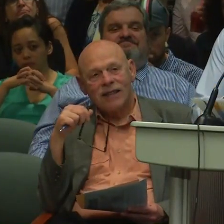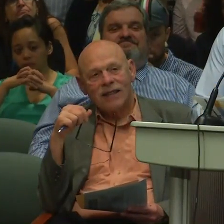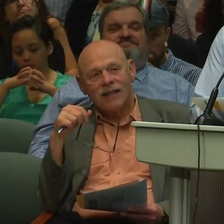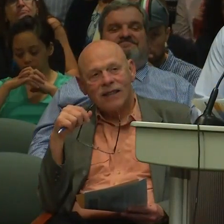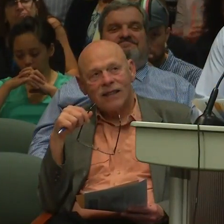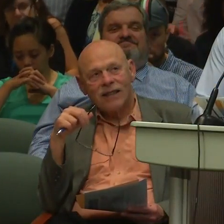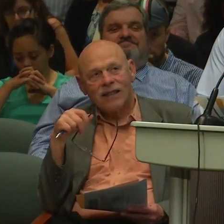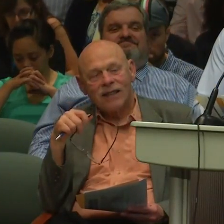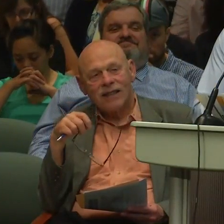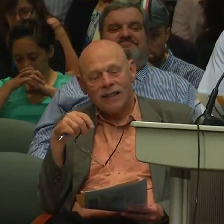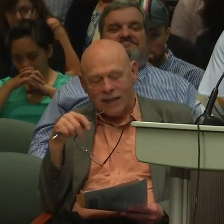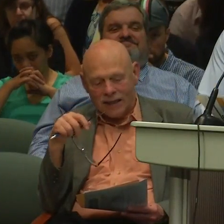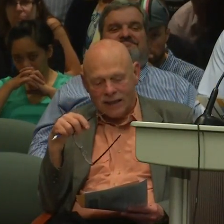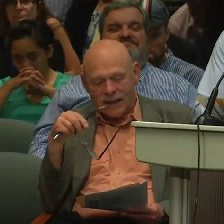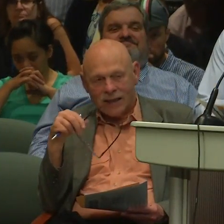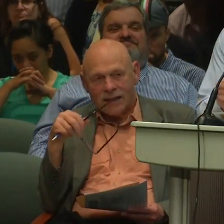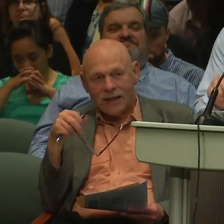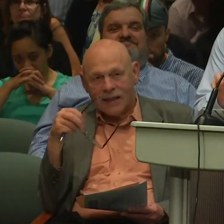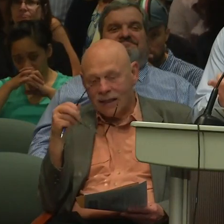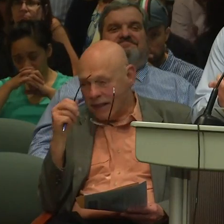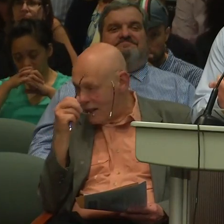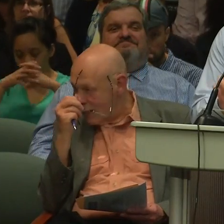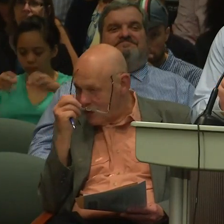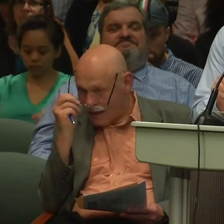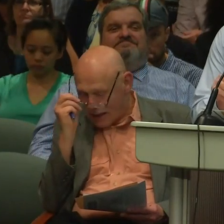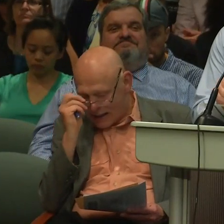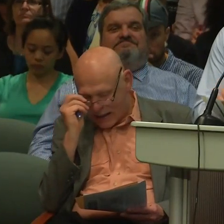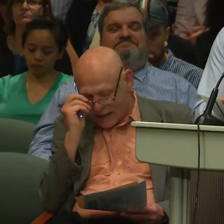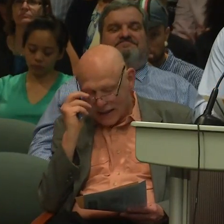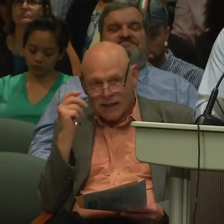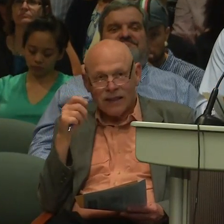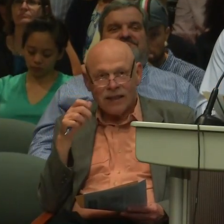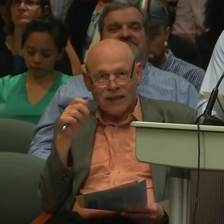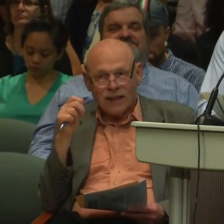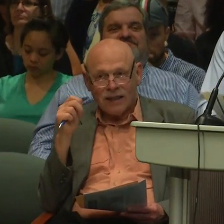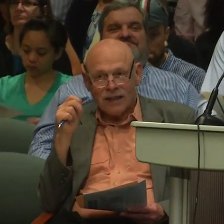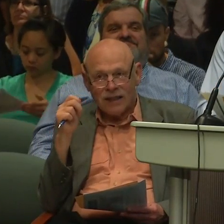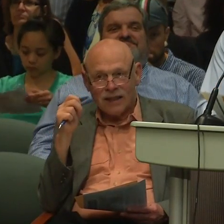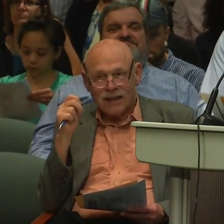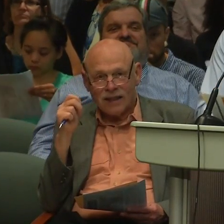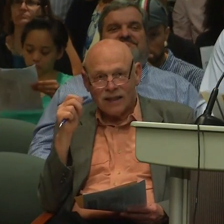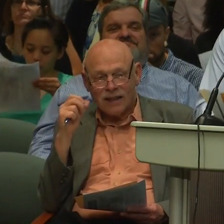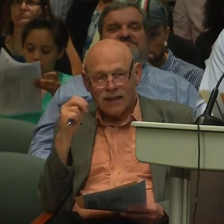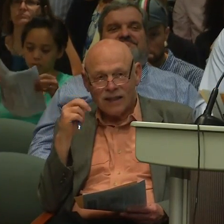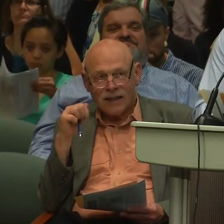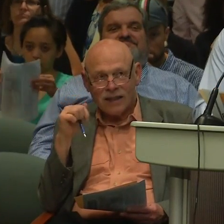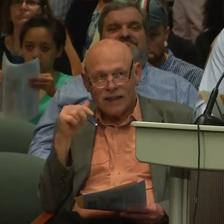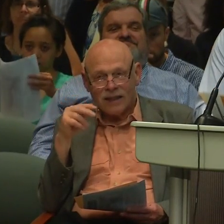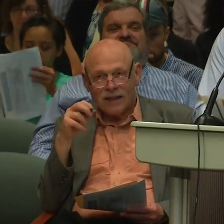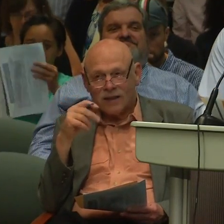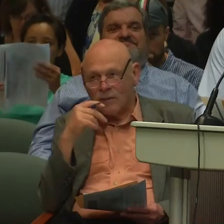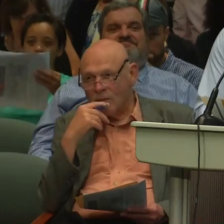Looking here at the study, it says that you're going to replicate the July 30th, 2016 storm and look at